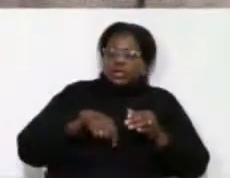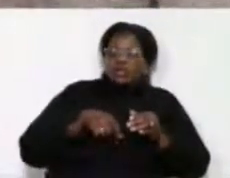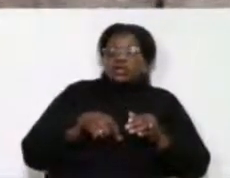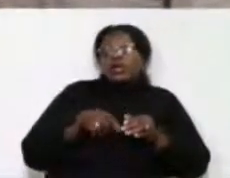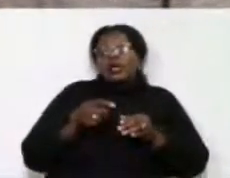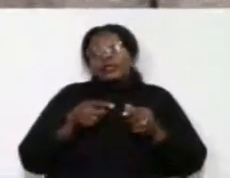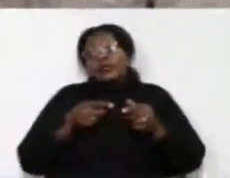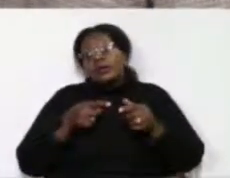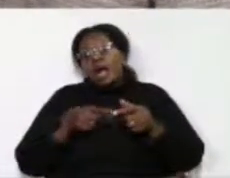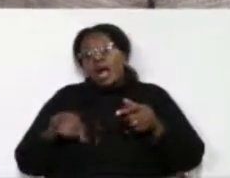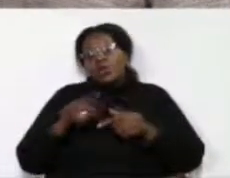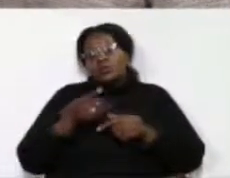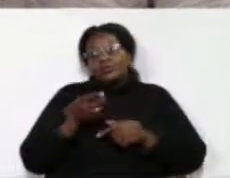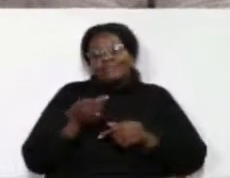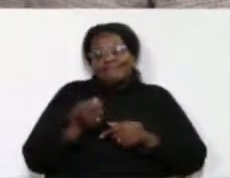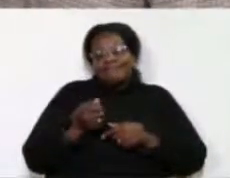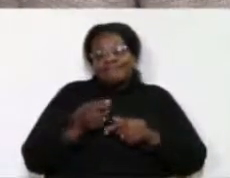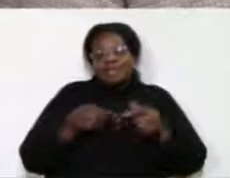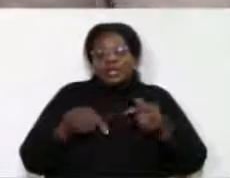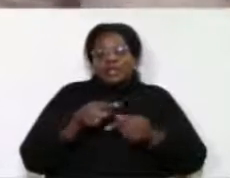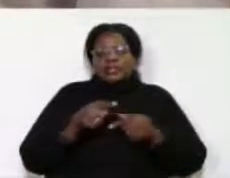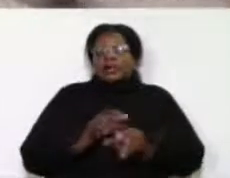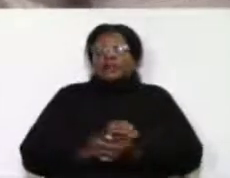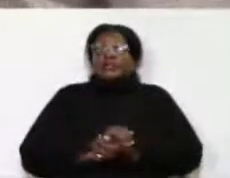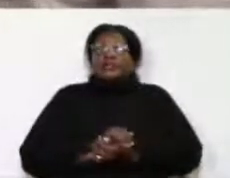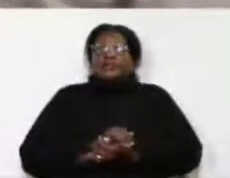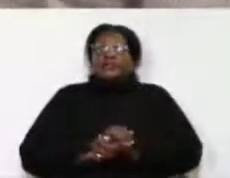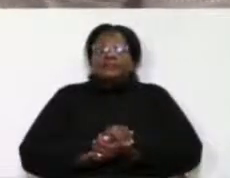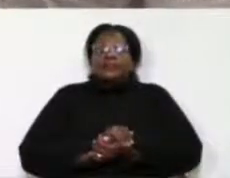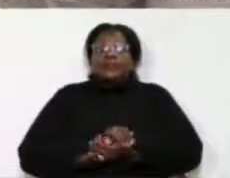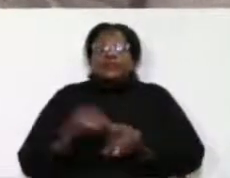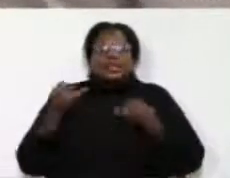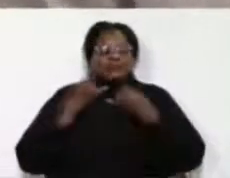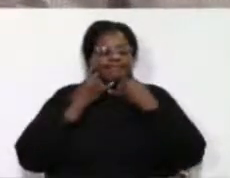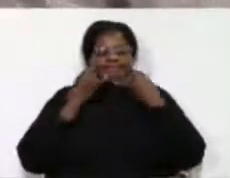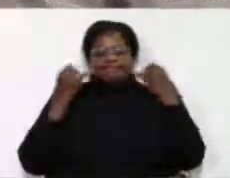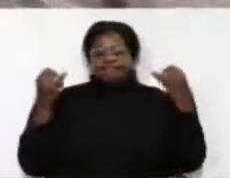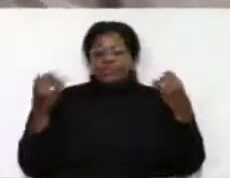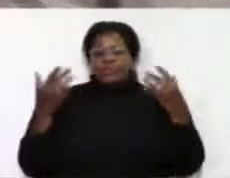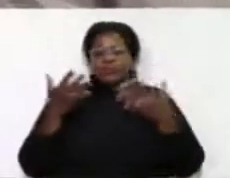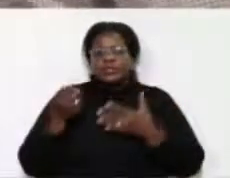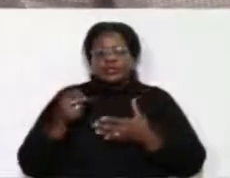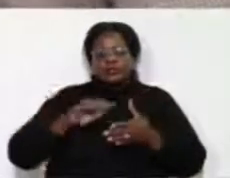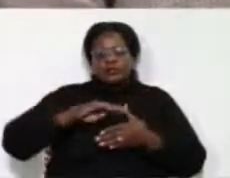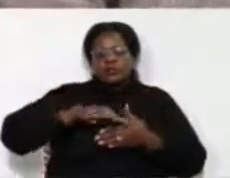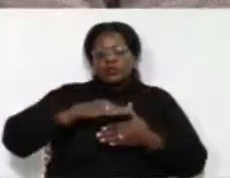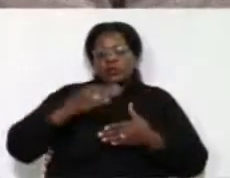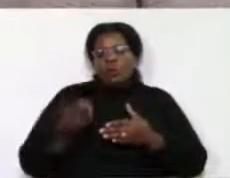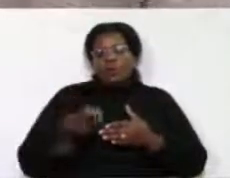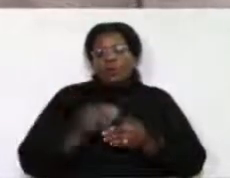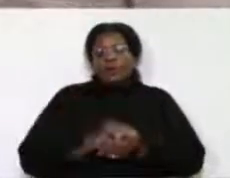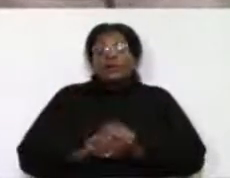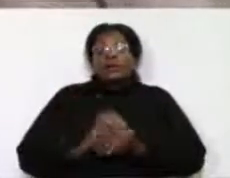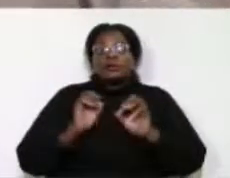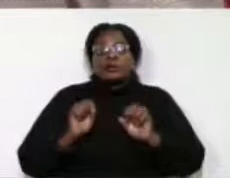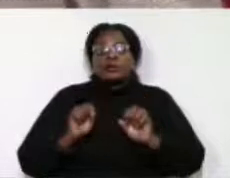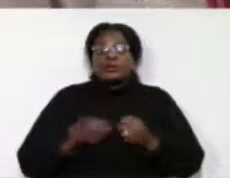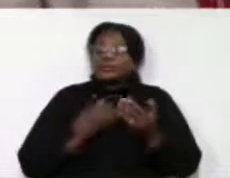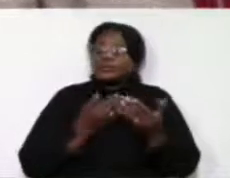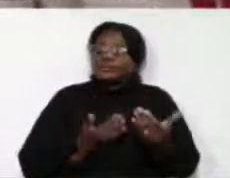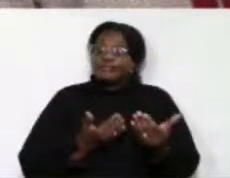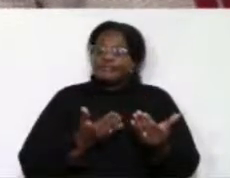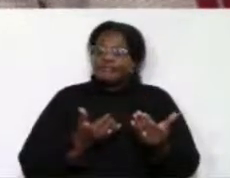else. I hope he's watching. He'll be smiling now. Kennedy. So, like I said, you have to hold on to your hat a bit, because